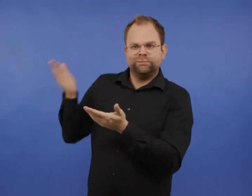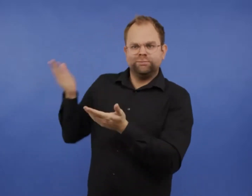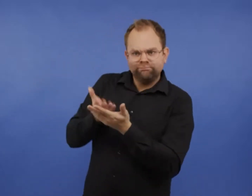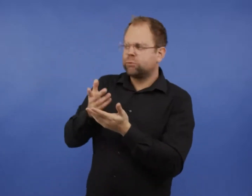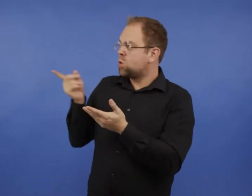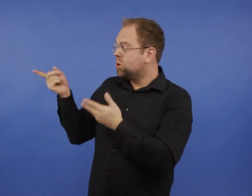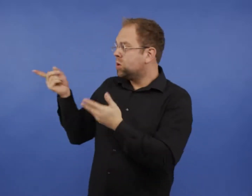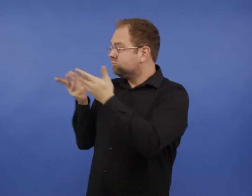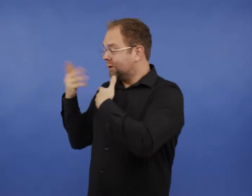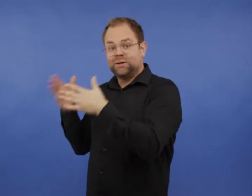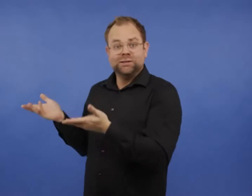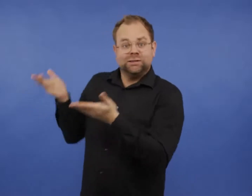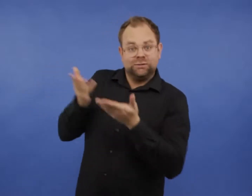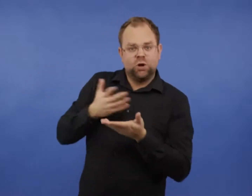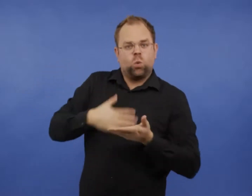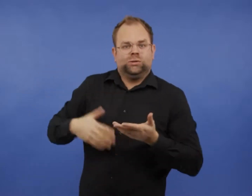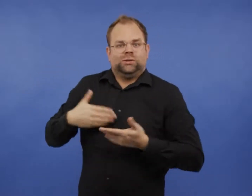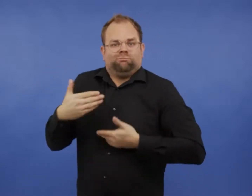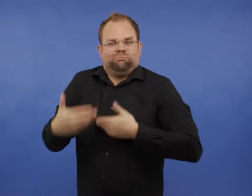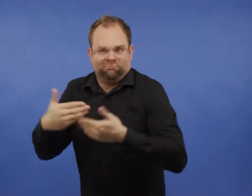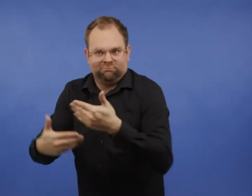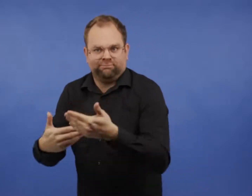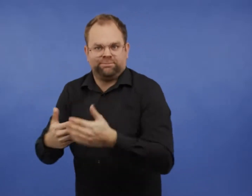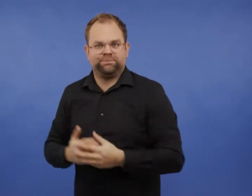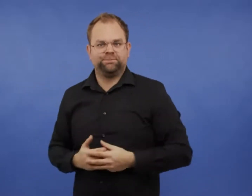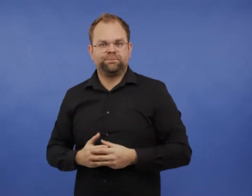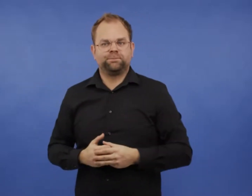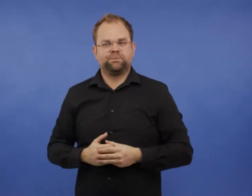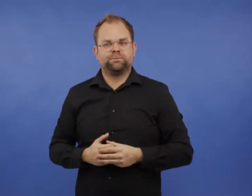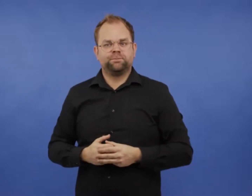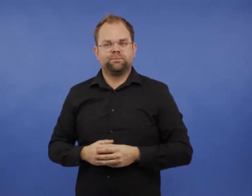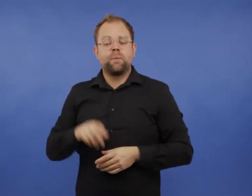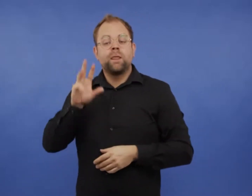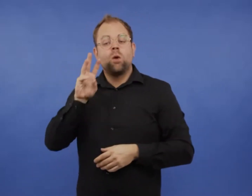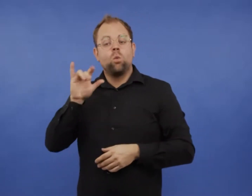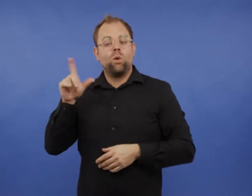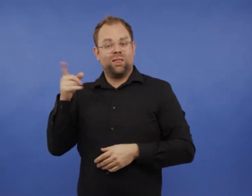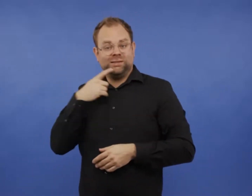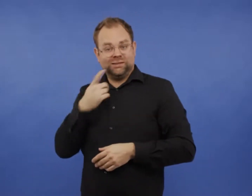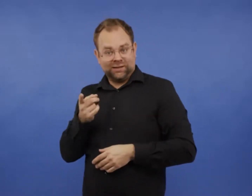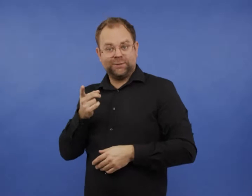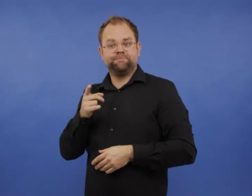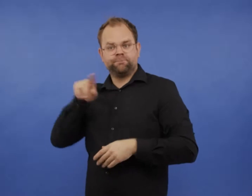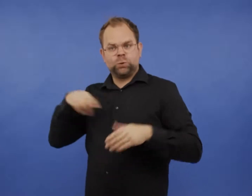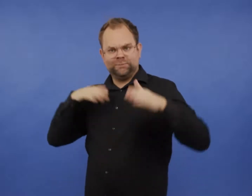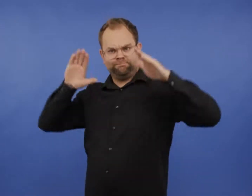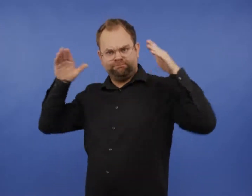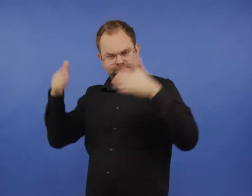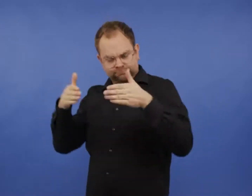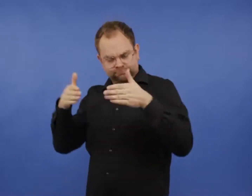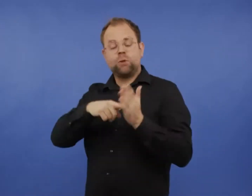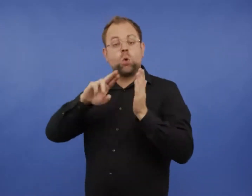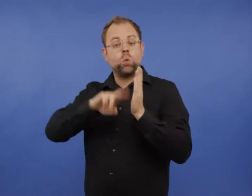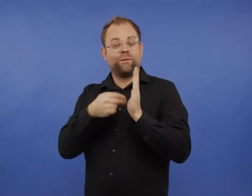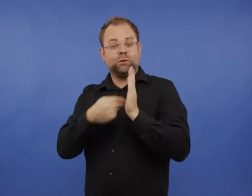disabilities as objects to be passively maintained or protected, to subjects with human agency, all of